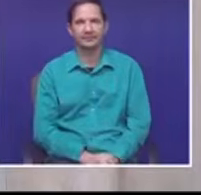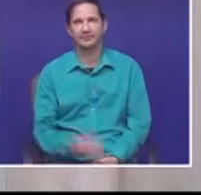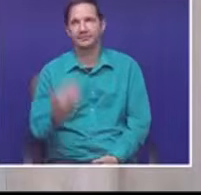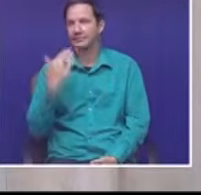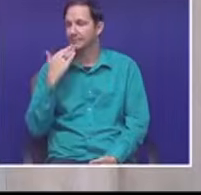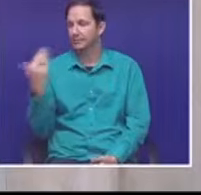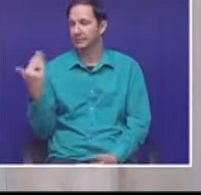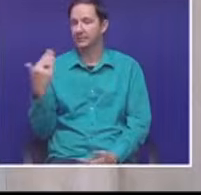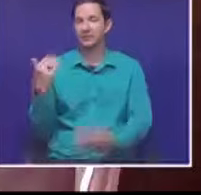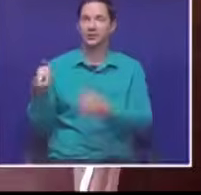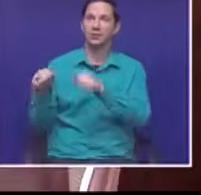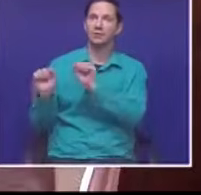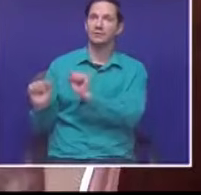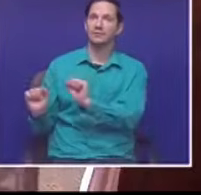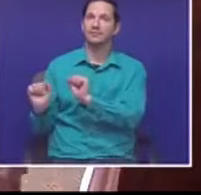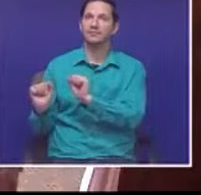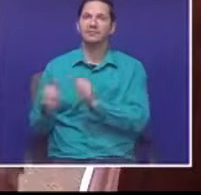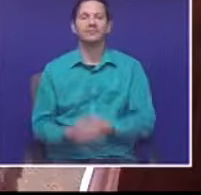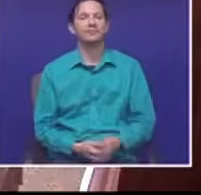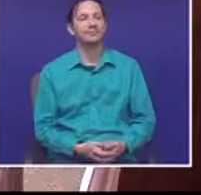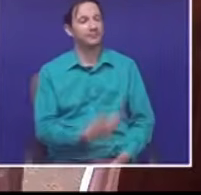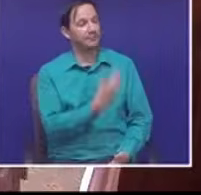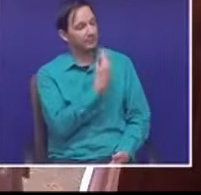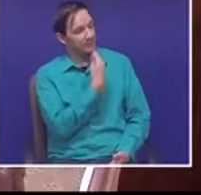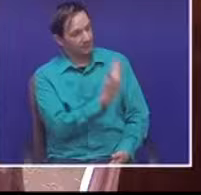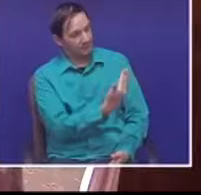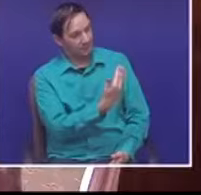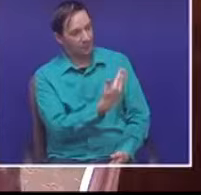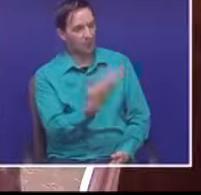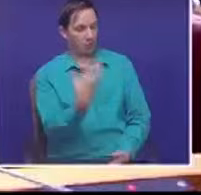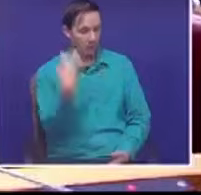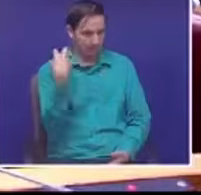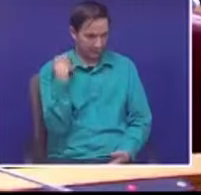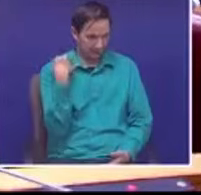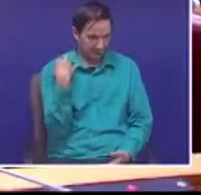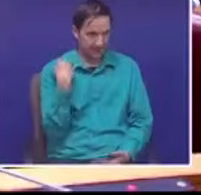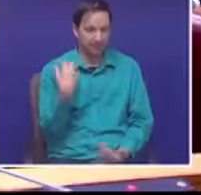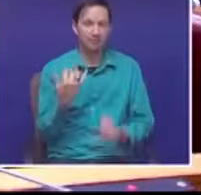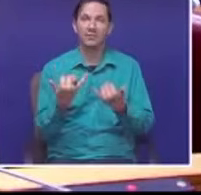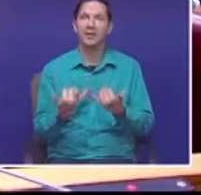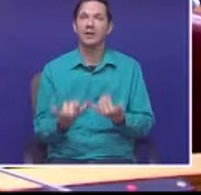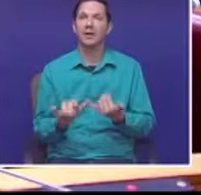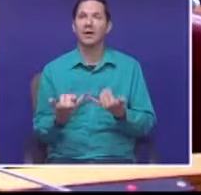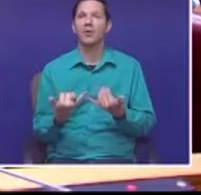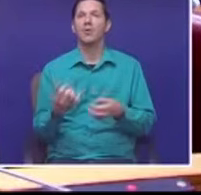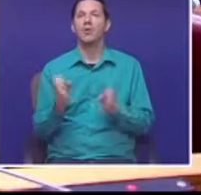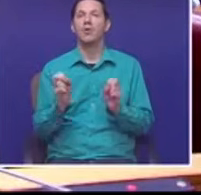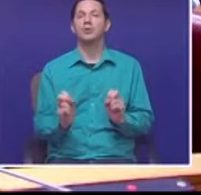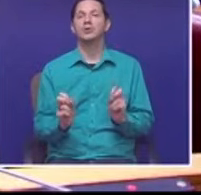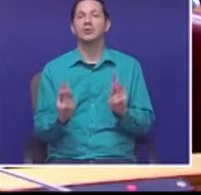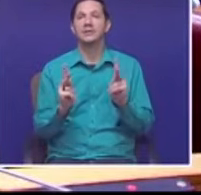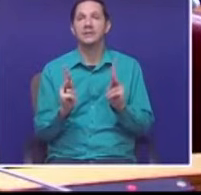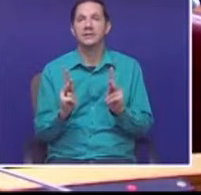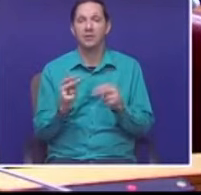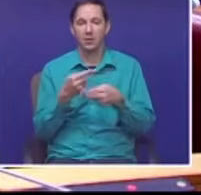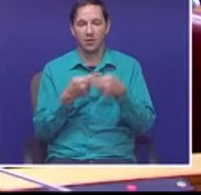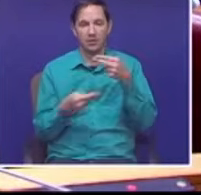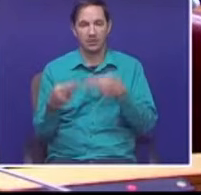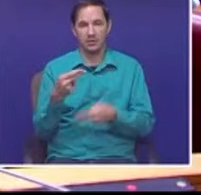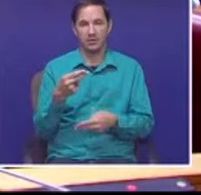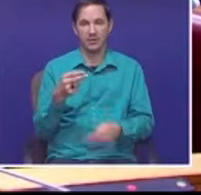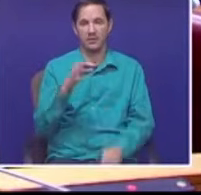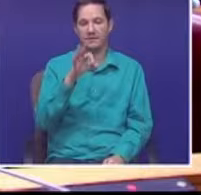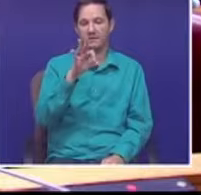Thank you very much, Honorable Minister. I now take this opportunity and afford Honorable